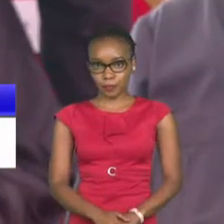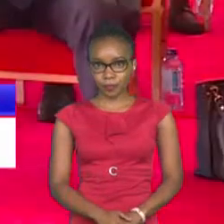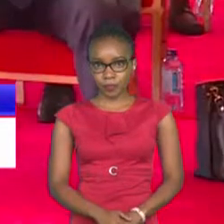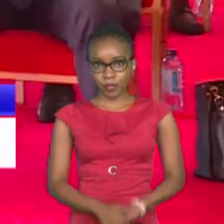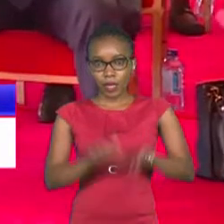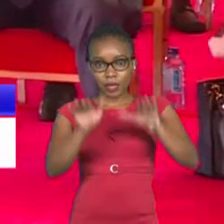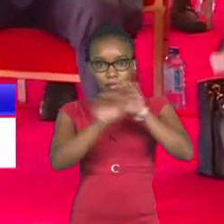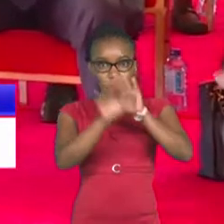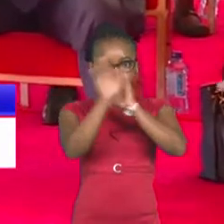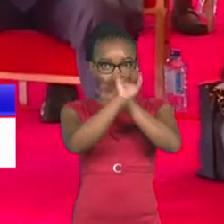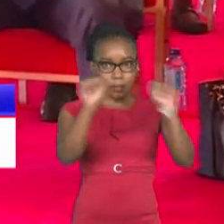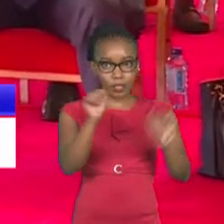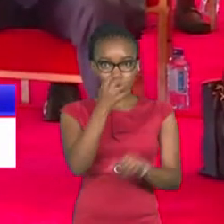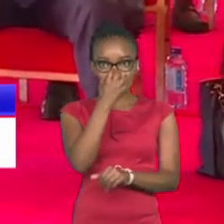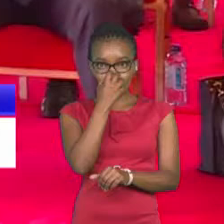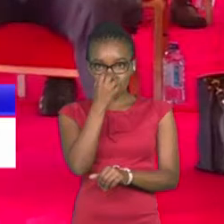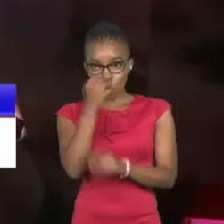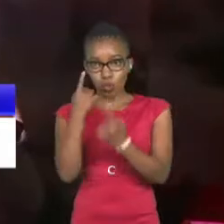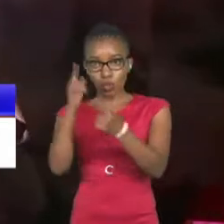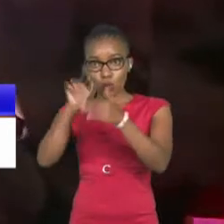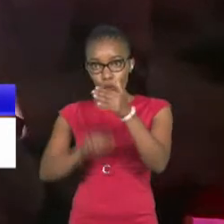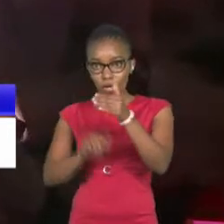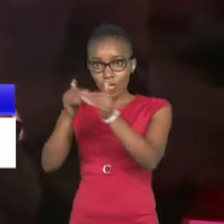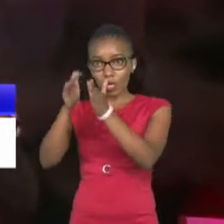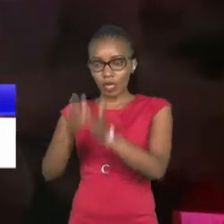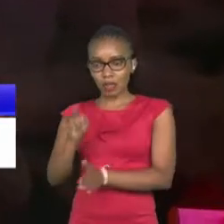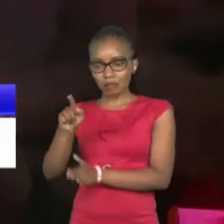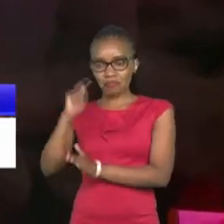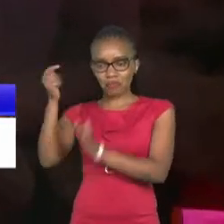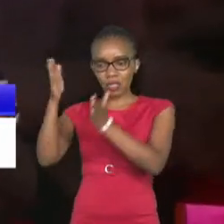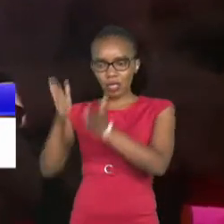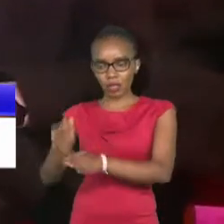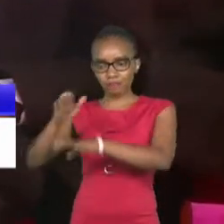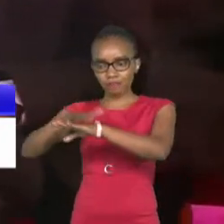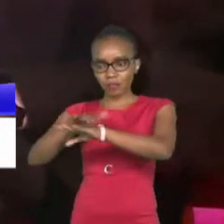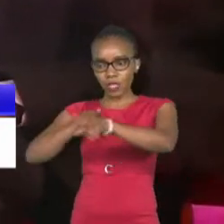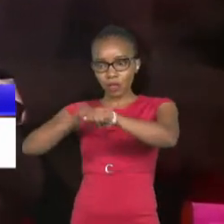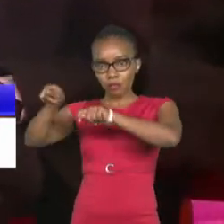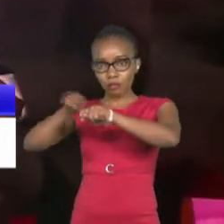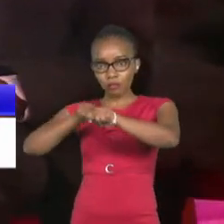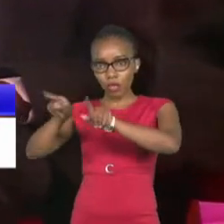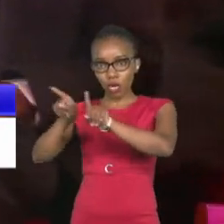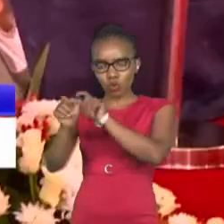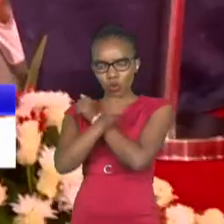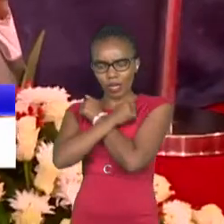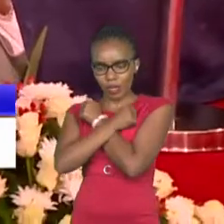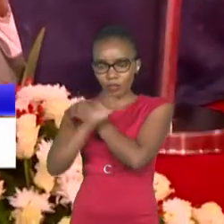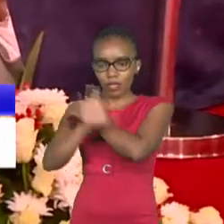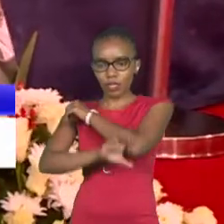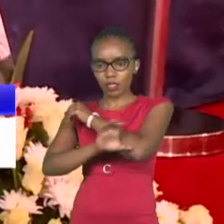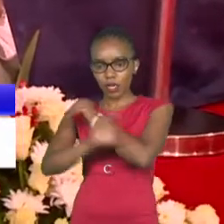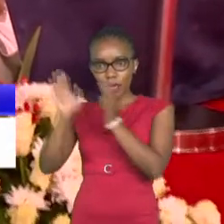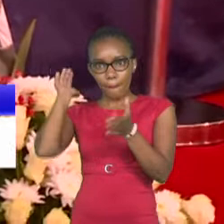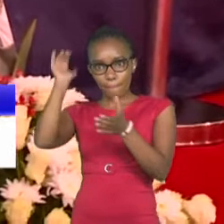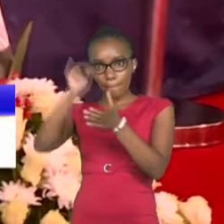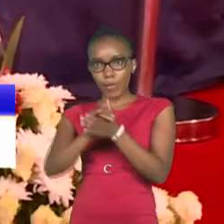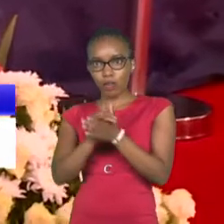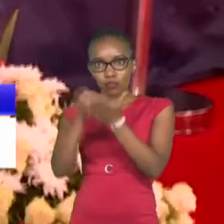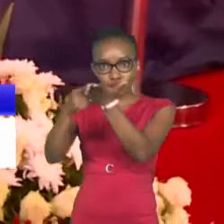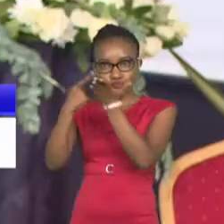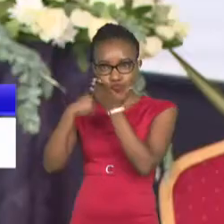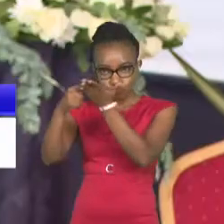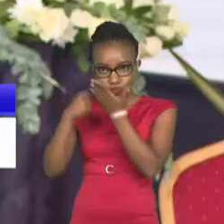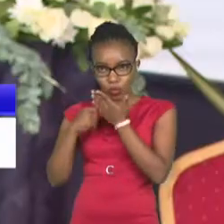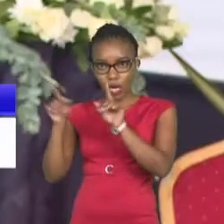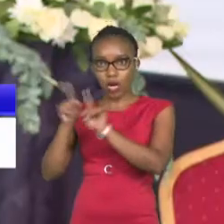Deputy President William Ruto calling Nyatae a great Kenyan and administrator and patriot who believed in straight talks and